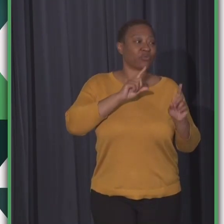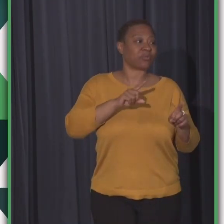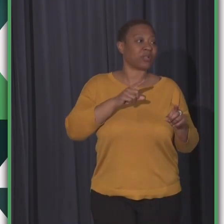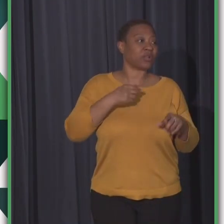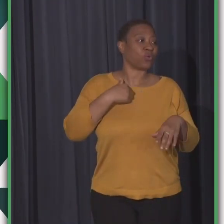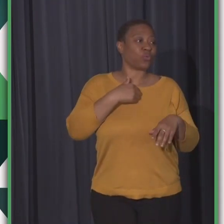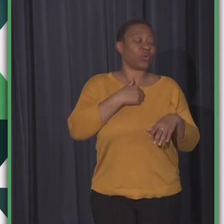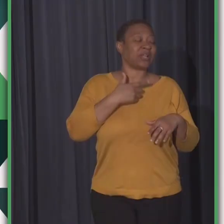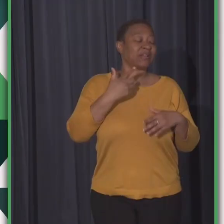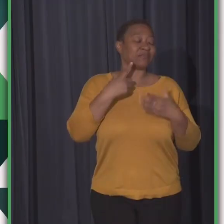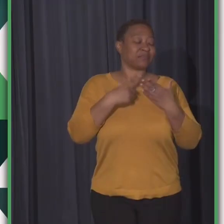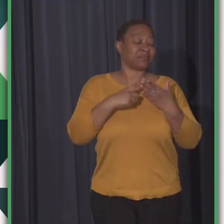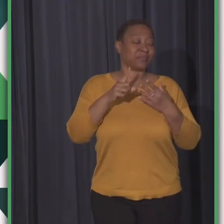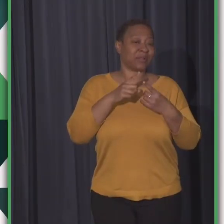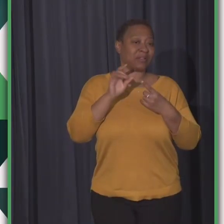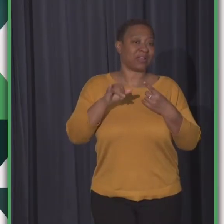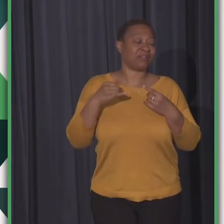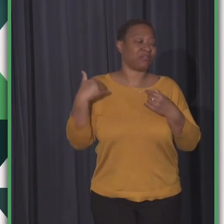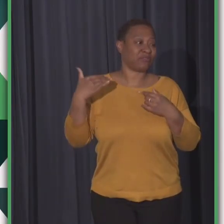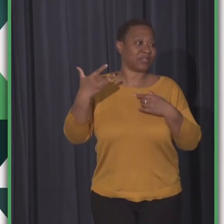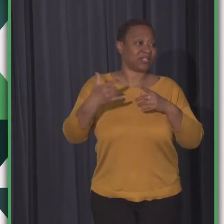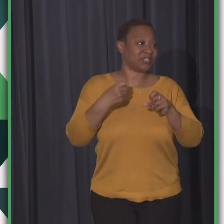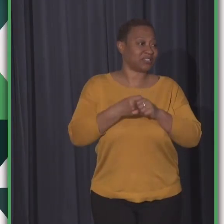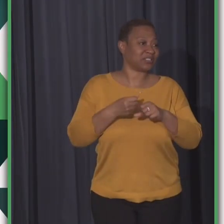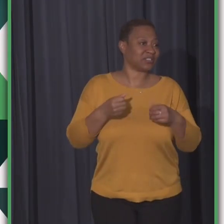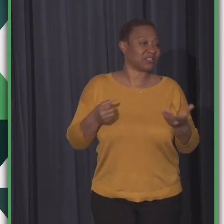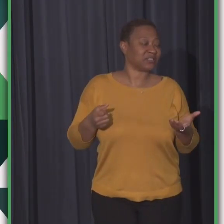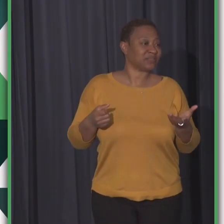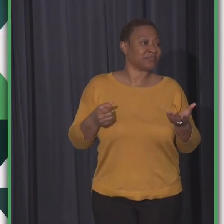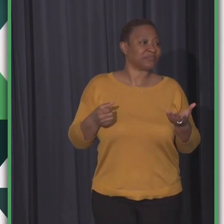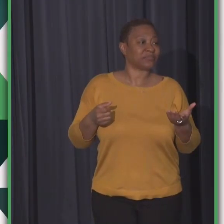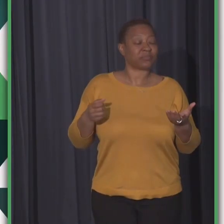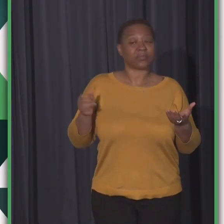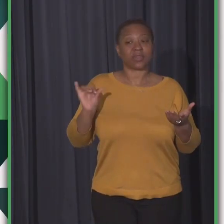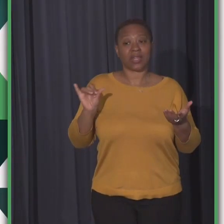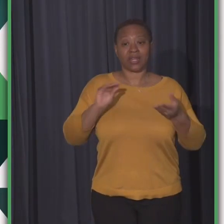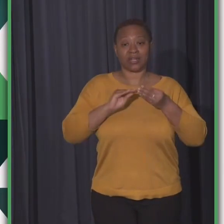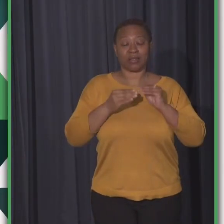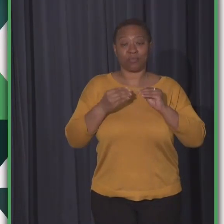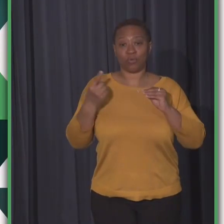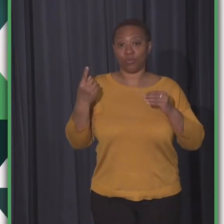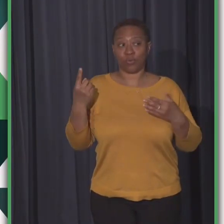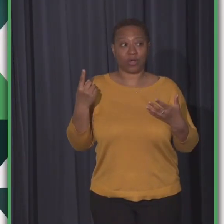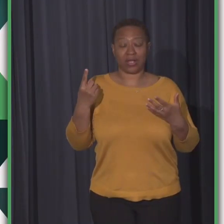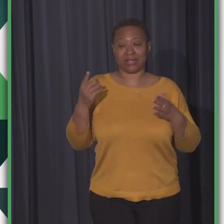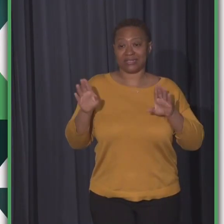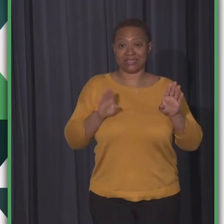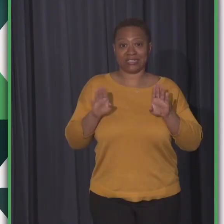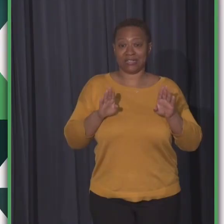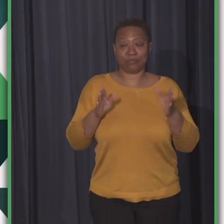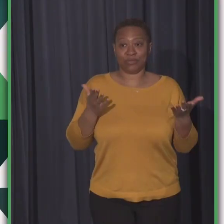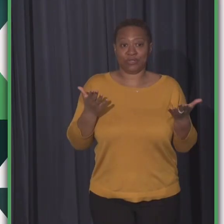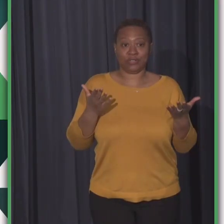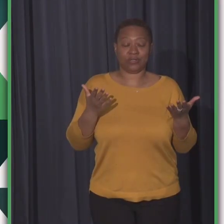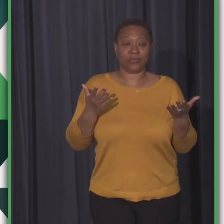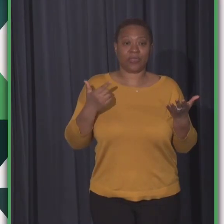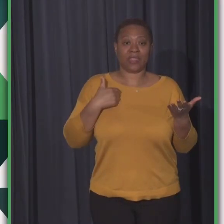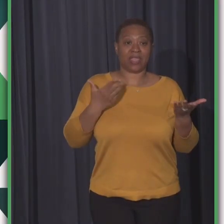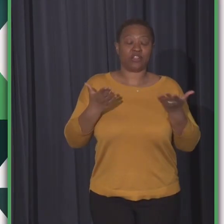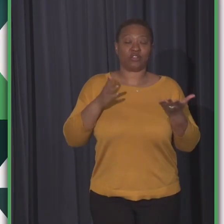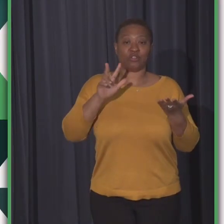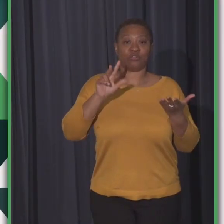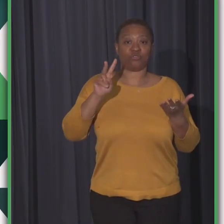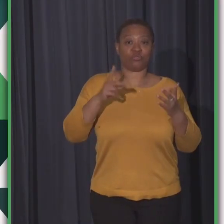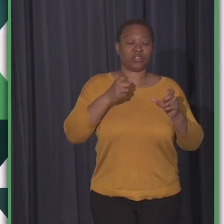raised that issue over the years. Demeanor is like number one. And I don't understand that. I served 32